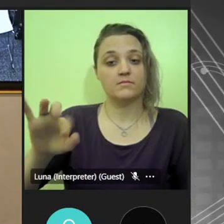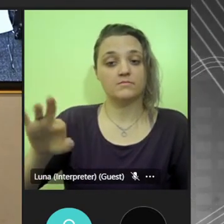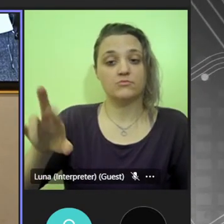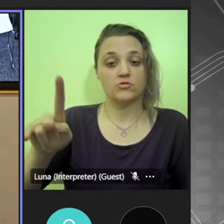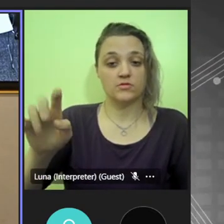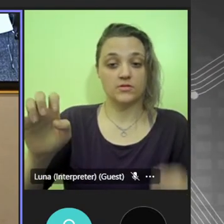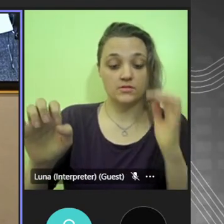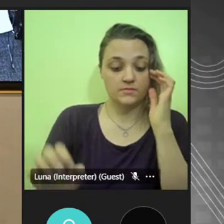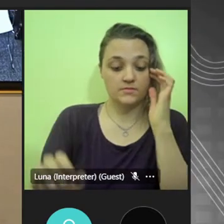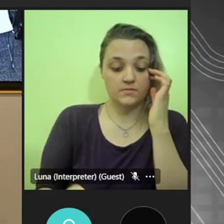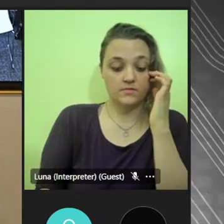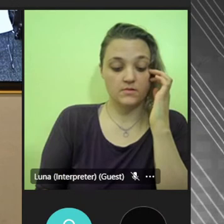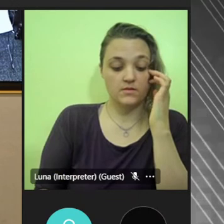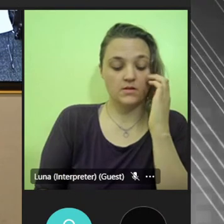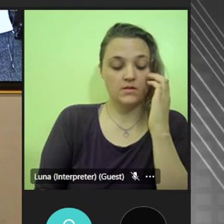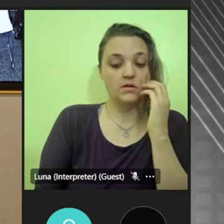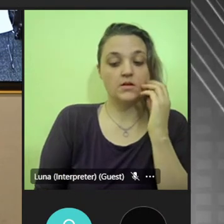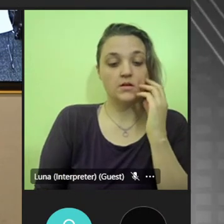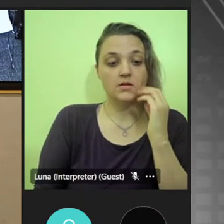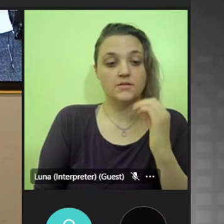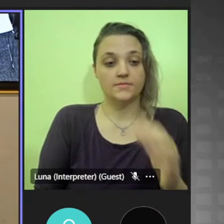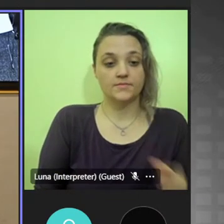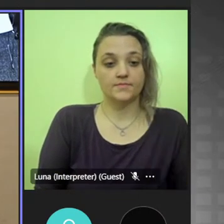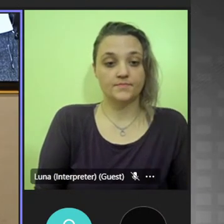next we have David Burke